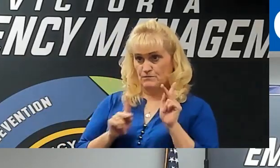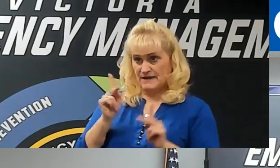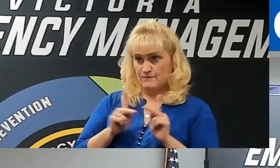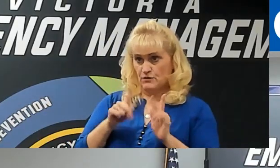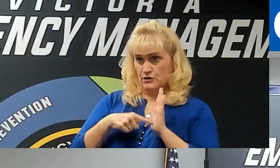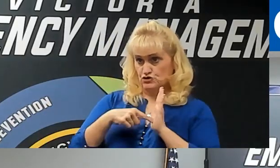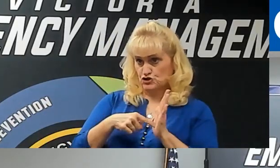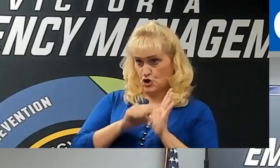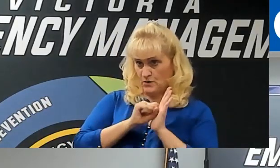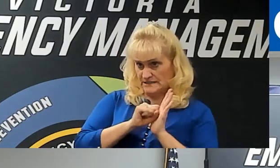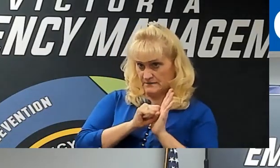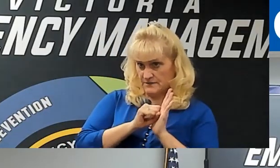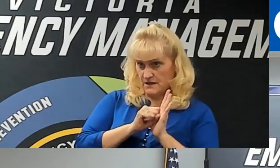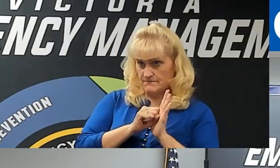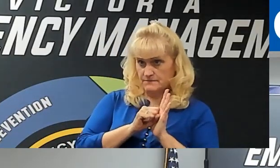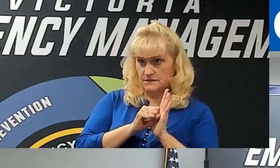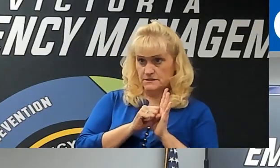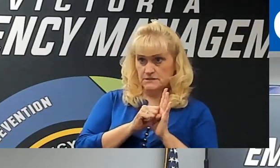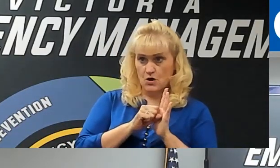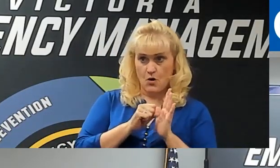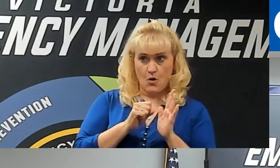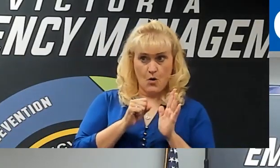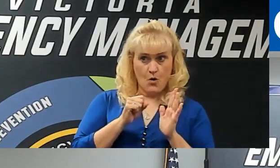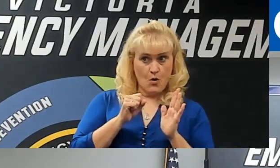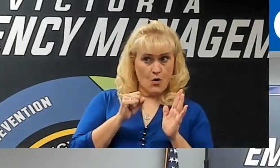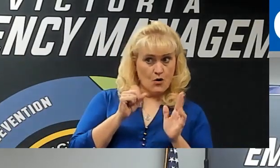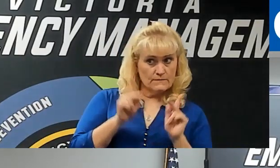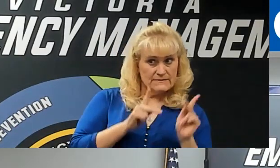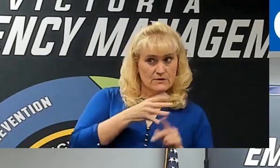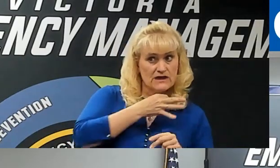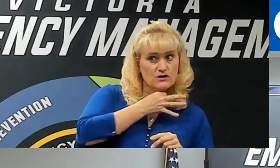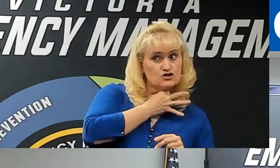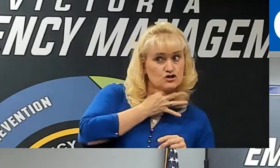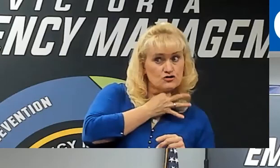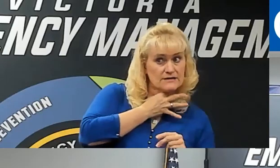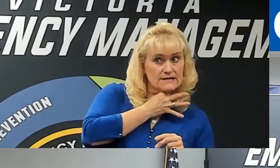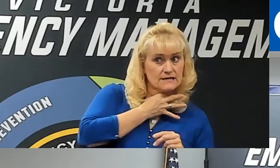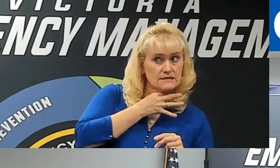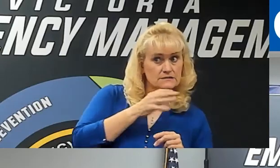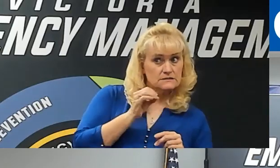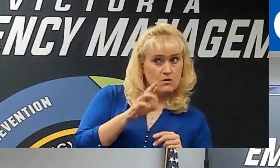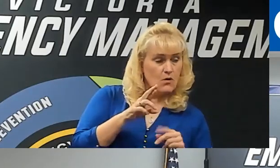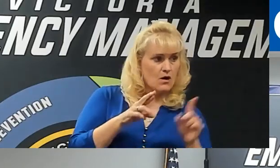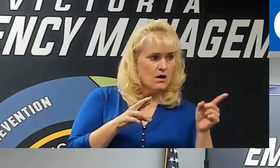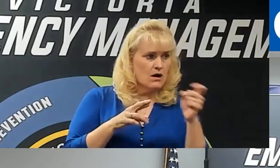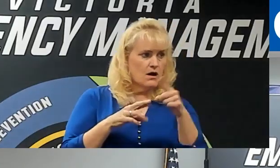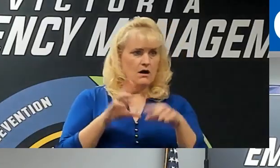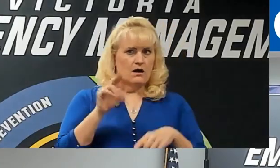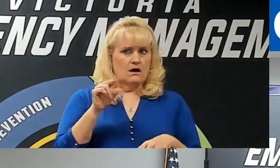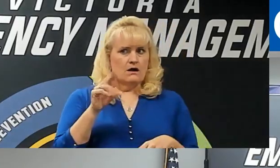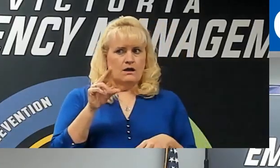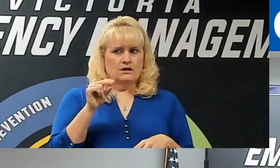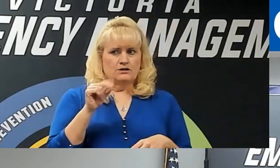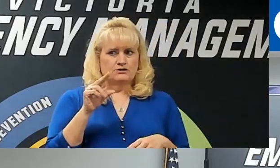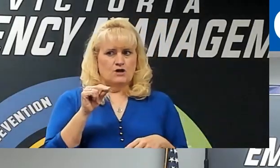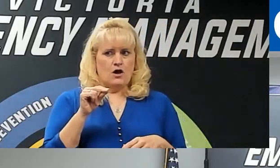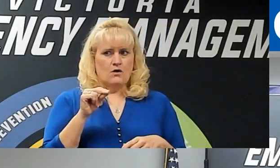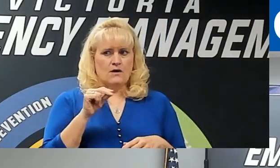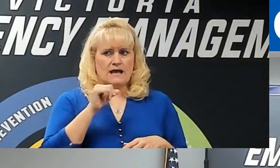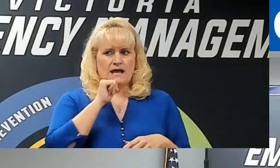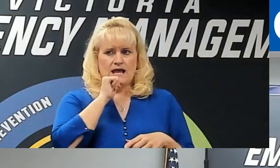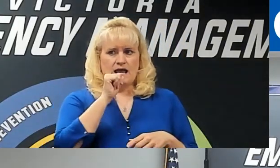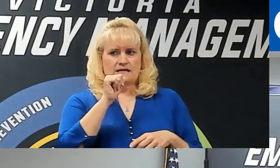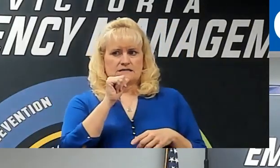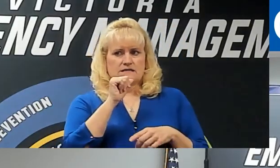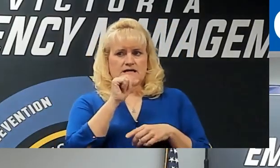showing symptoms. You're not looking for people who are curious if they've had it or if they're... Correct, because it's not going to be an antibody test. It's going to be